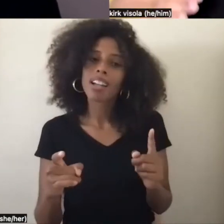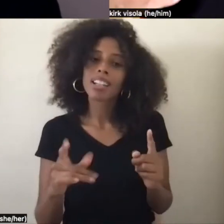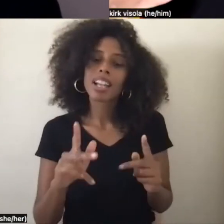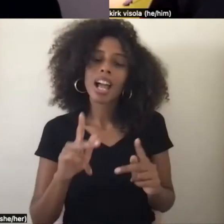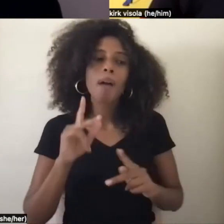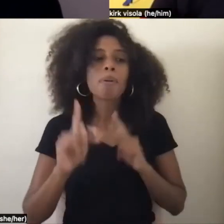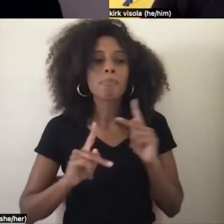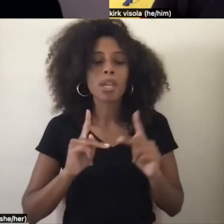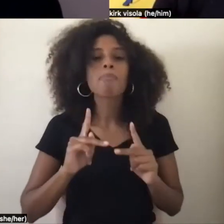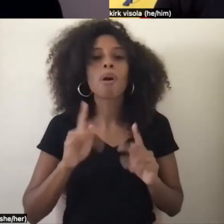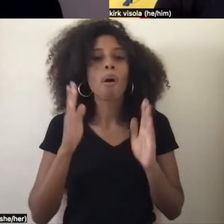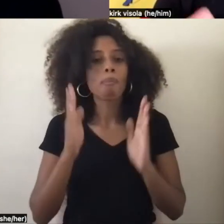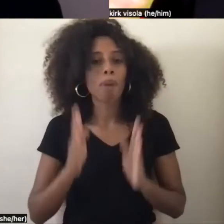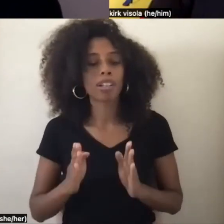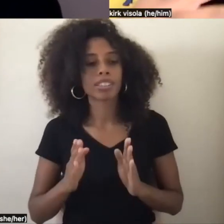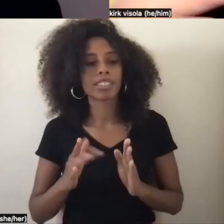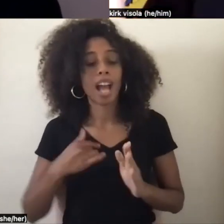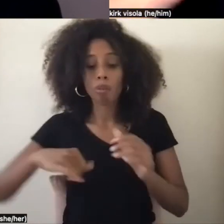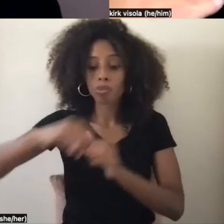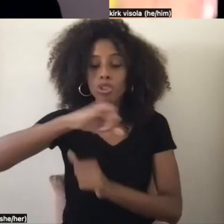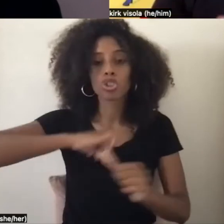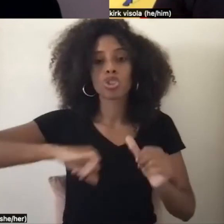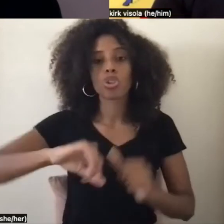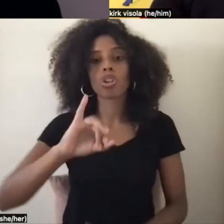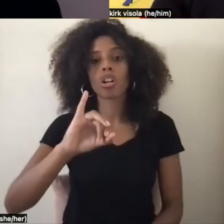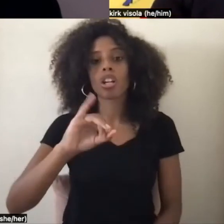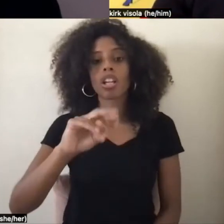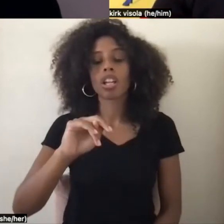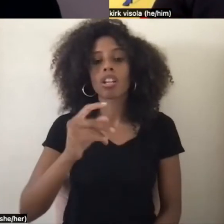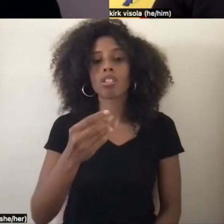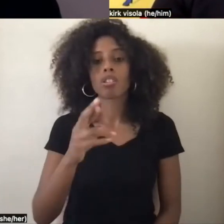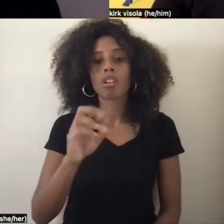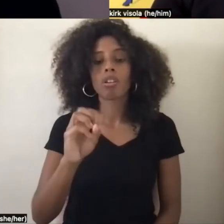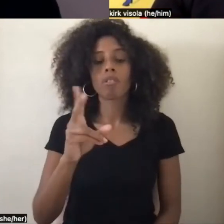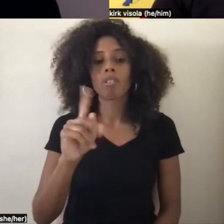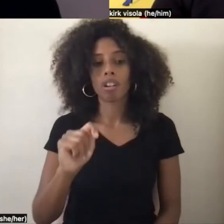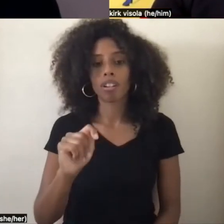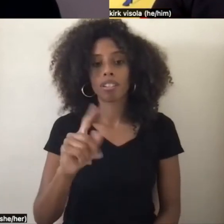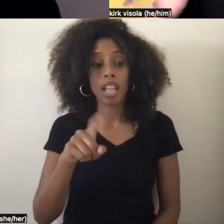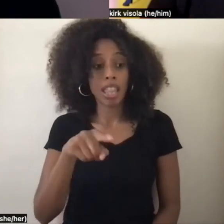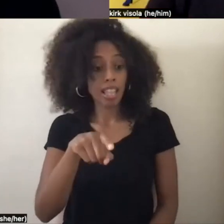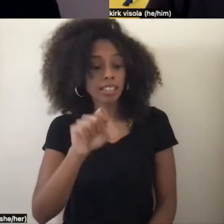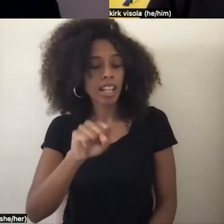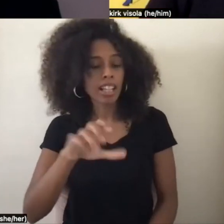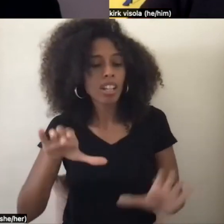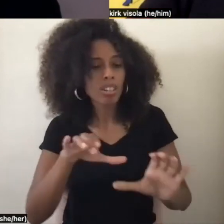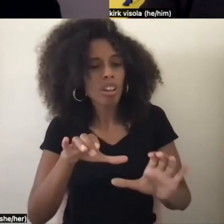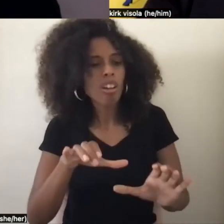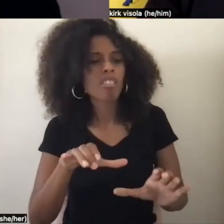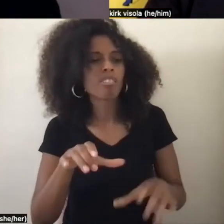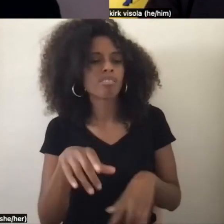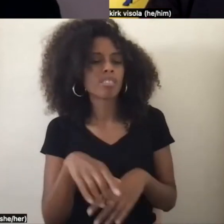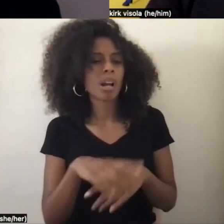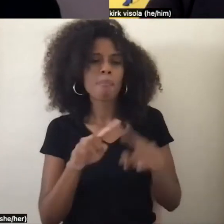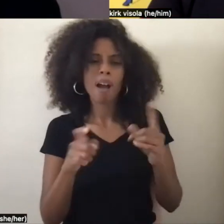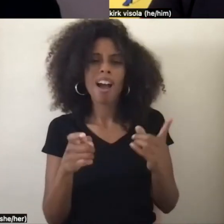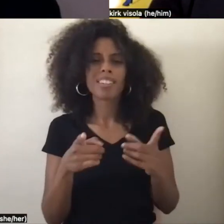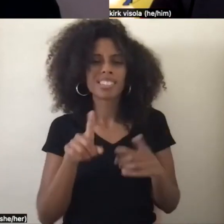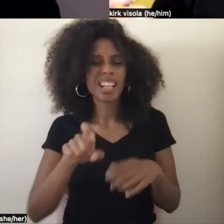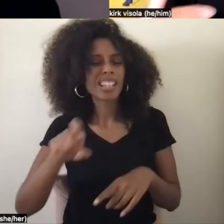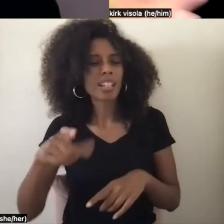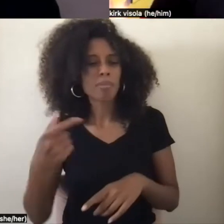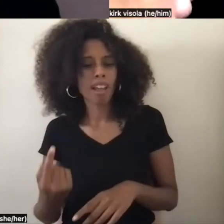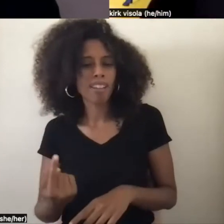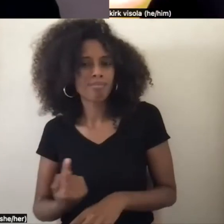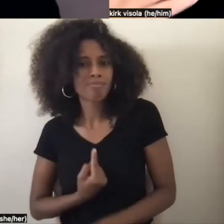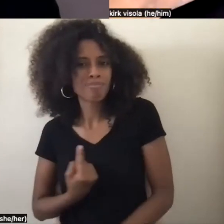a social introvert. Like I can do this for a while, but then I just got to be by myself. But people and clients who I talk